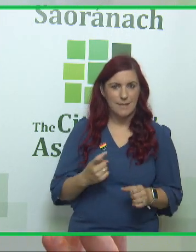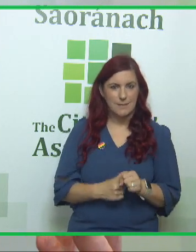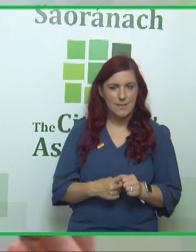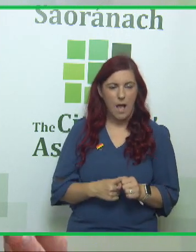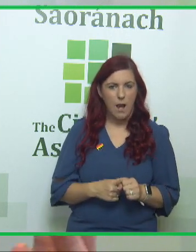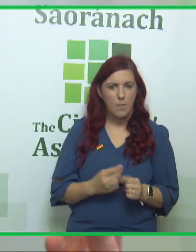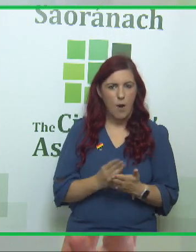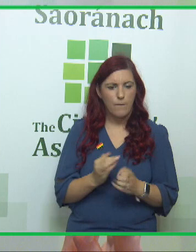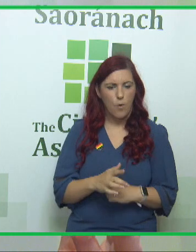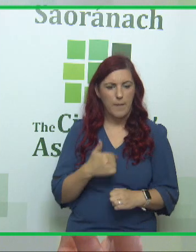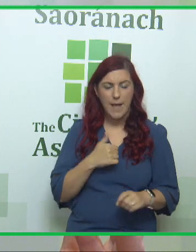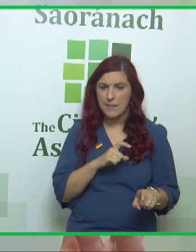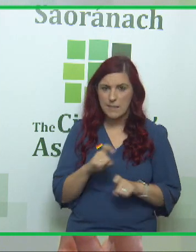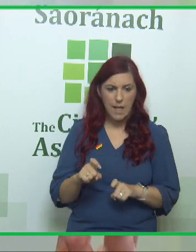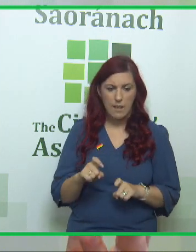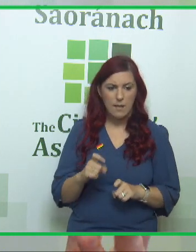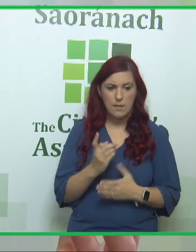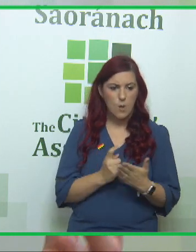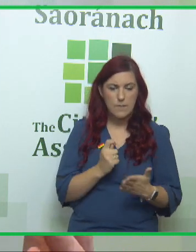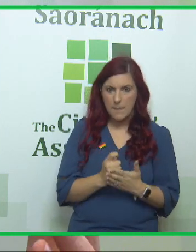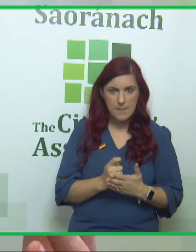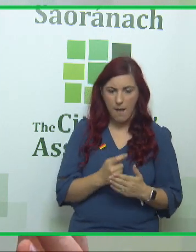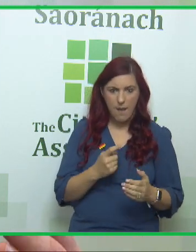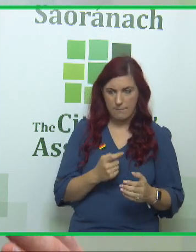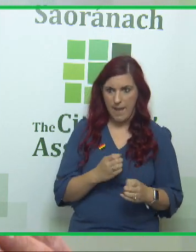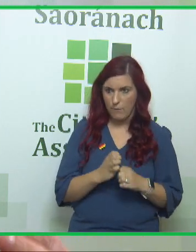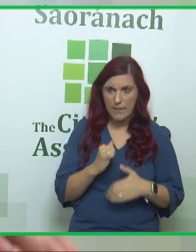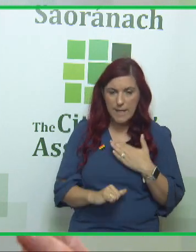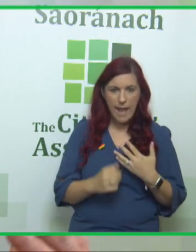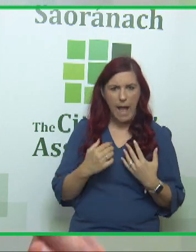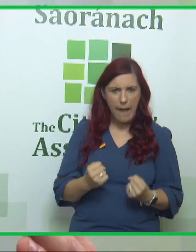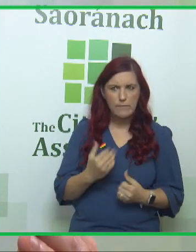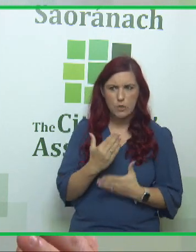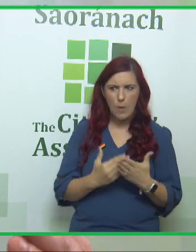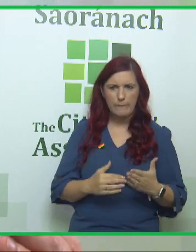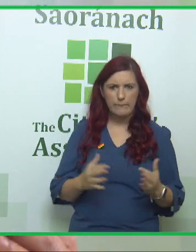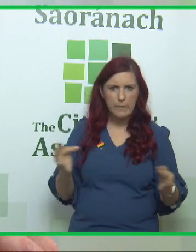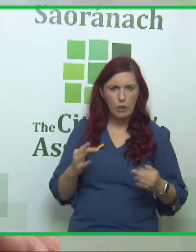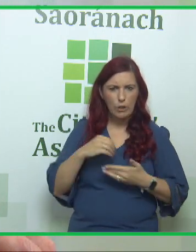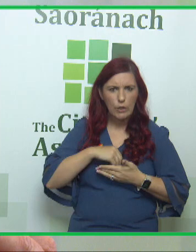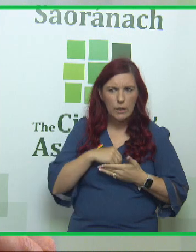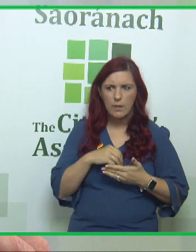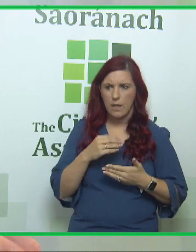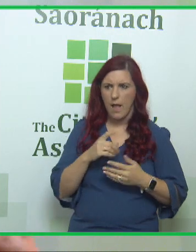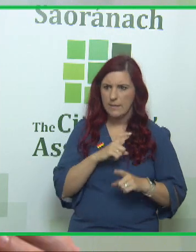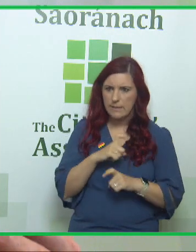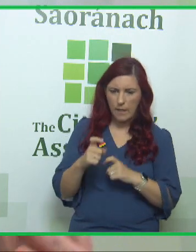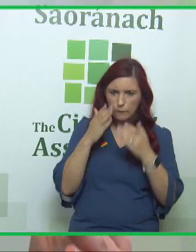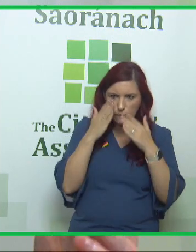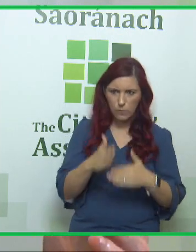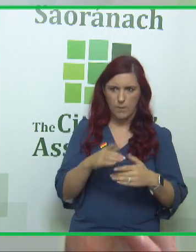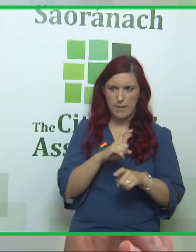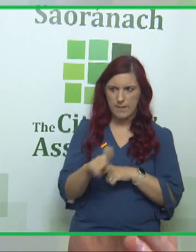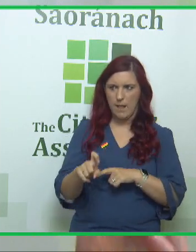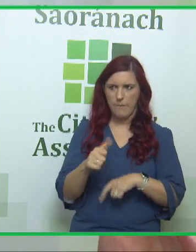for me, and it still does be on a daily basis. So we still have to stay connected, and I still have to stay at a very